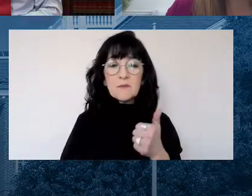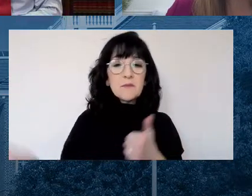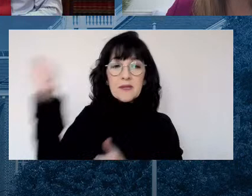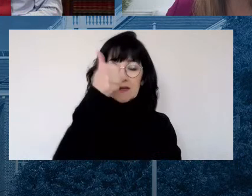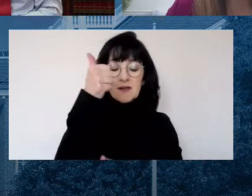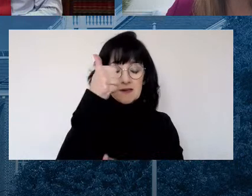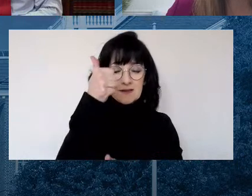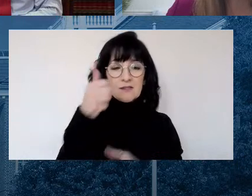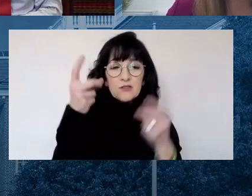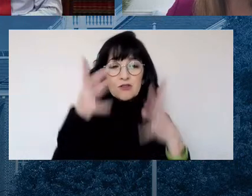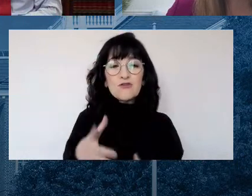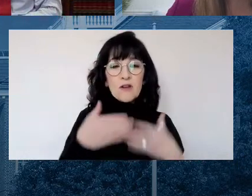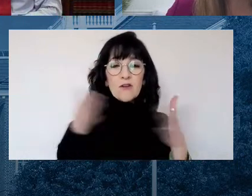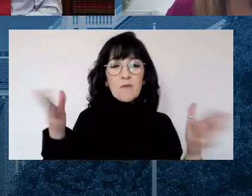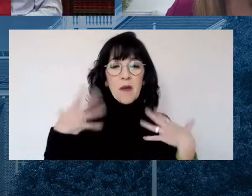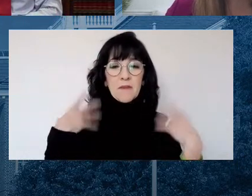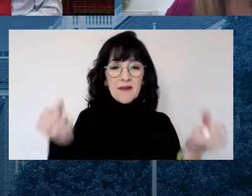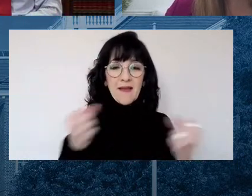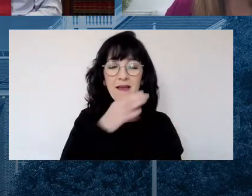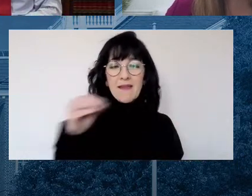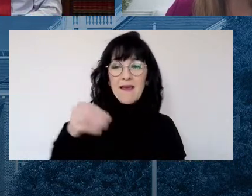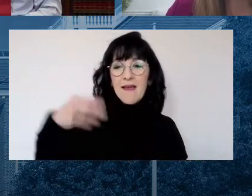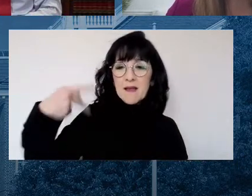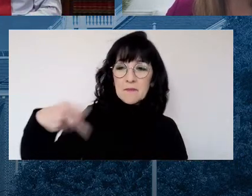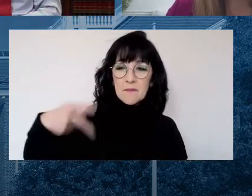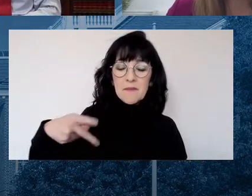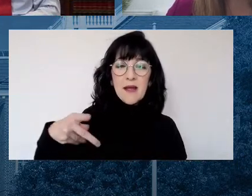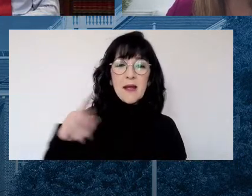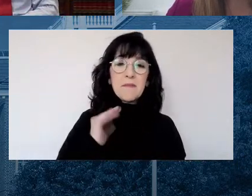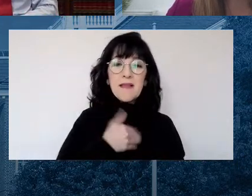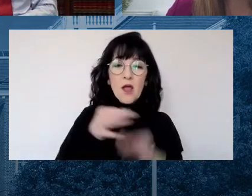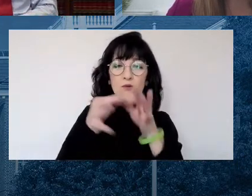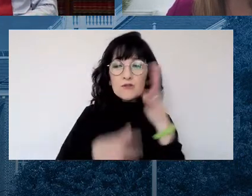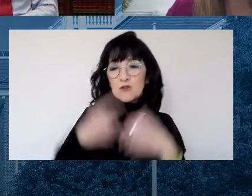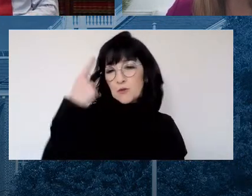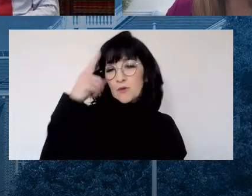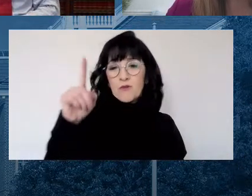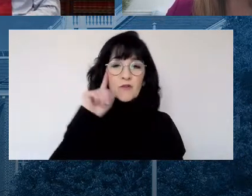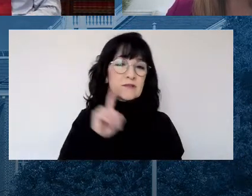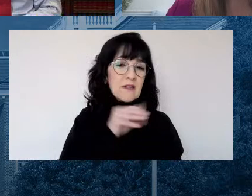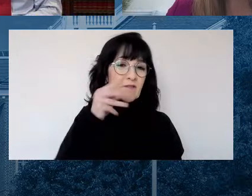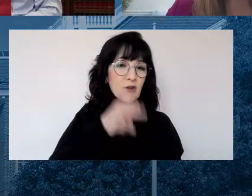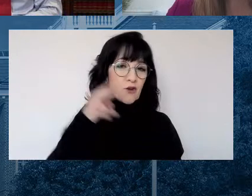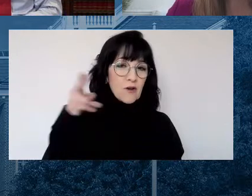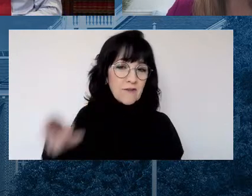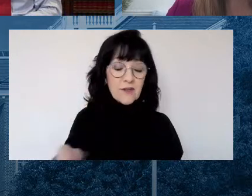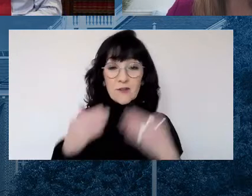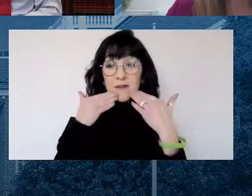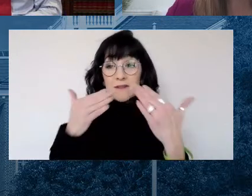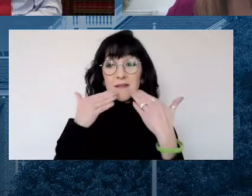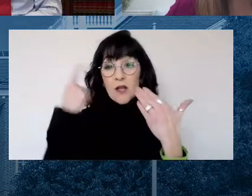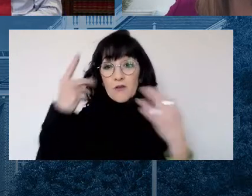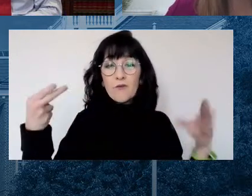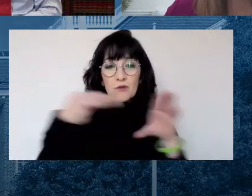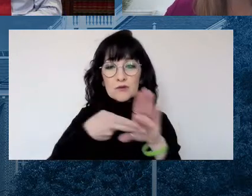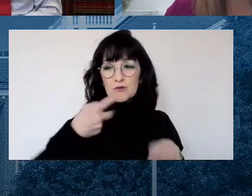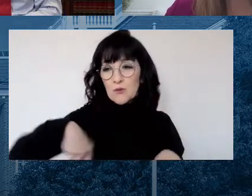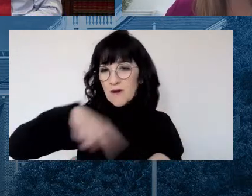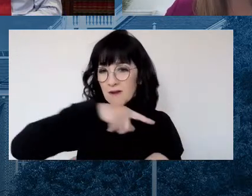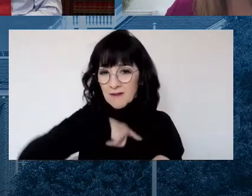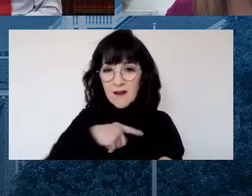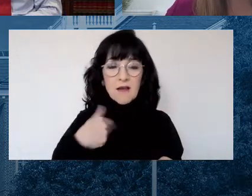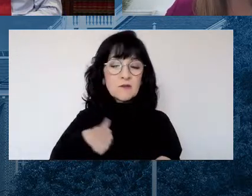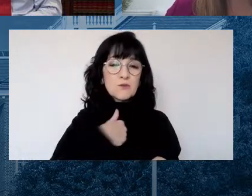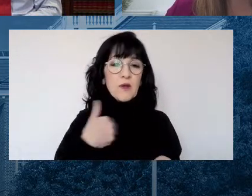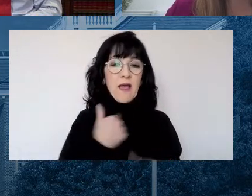Pam, our sign language expert for the deaf and hard of hearing. Thanks for joining us again. I know we have media have joined us, and those of you who